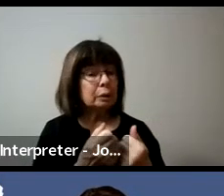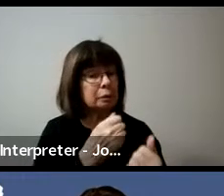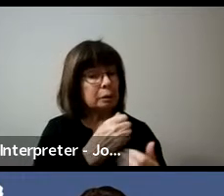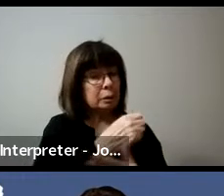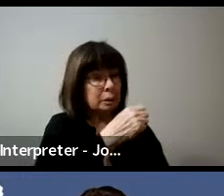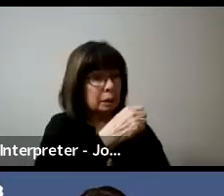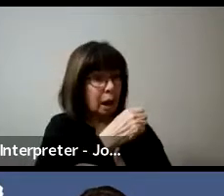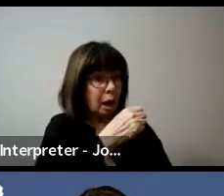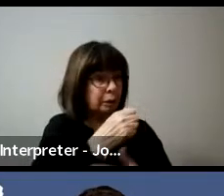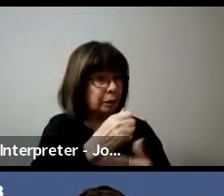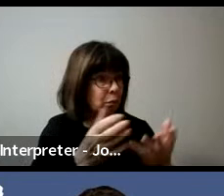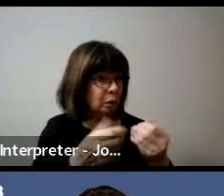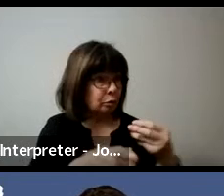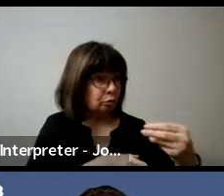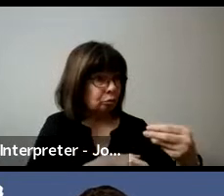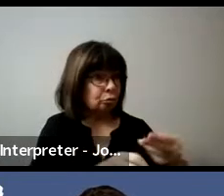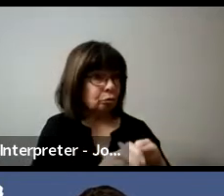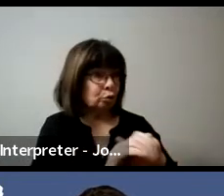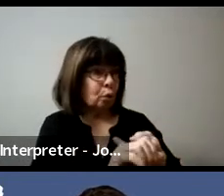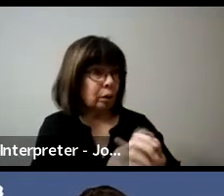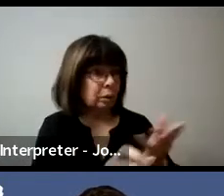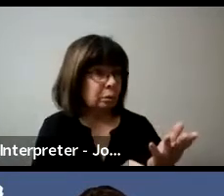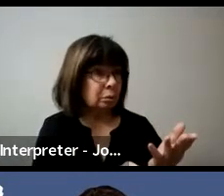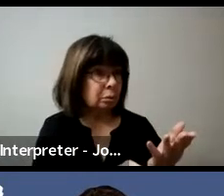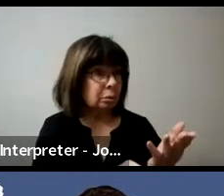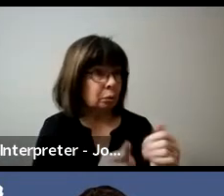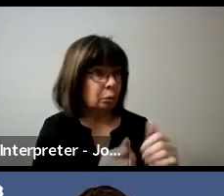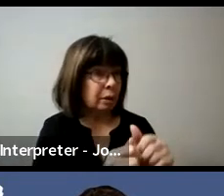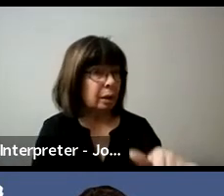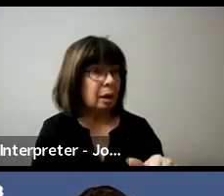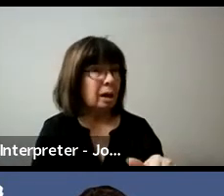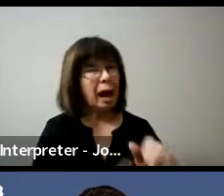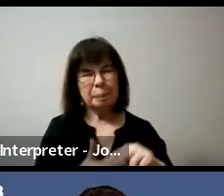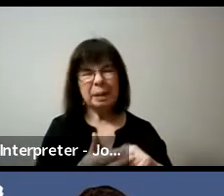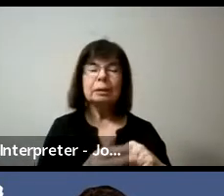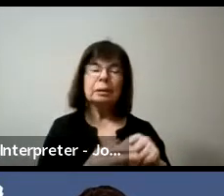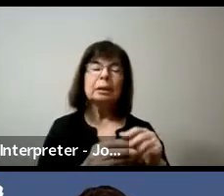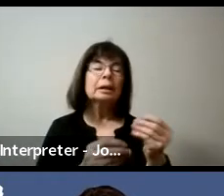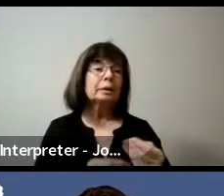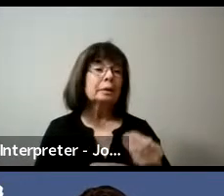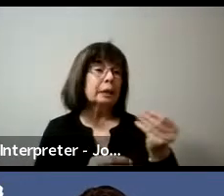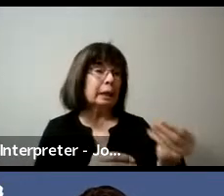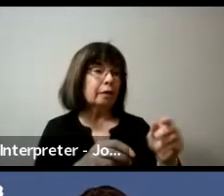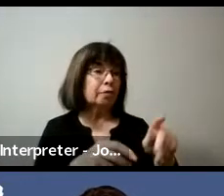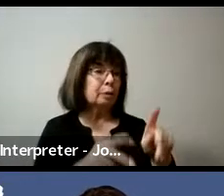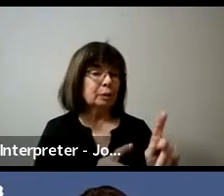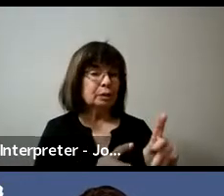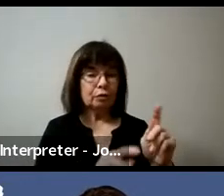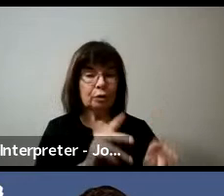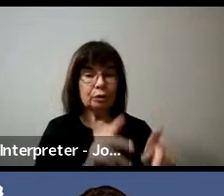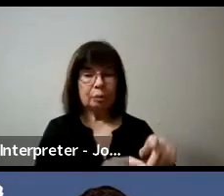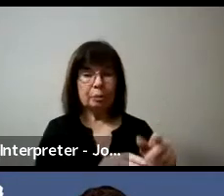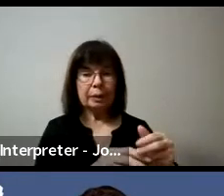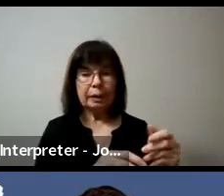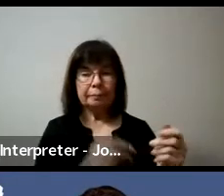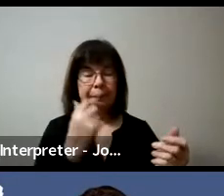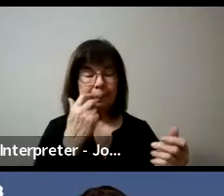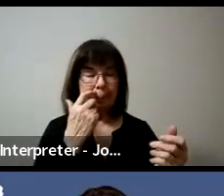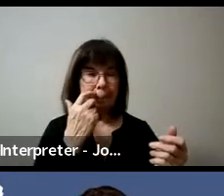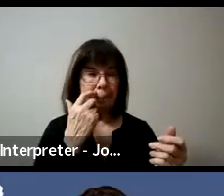to participate in that, and by participate I mean give permission for those partners who did case investigation contact